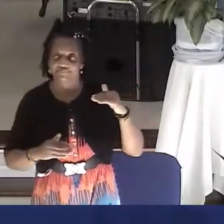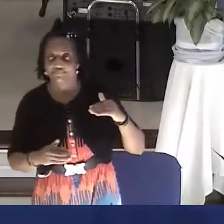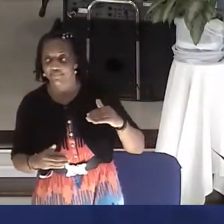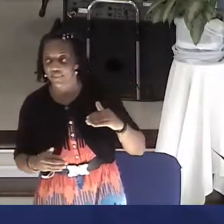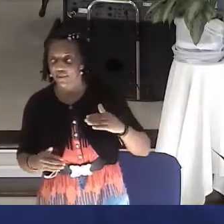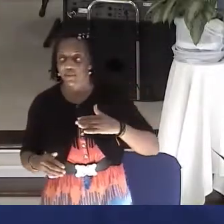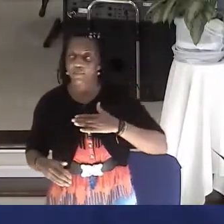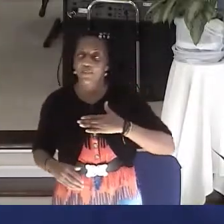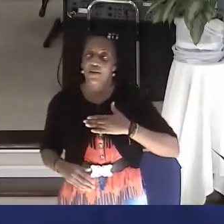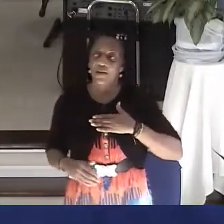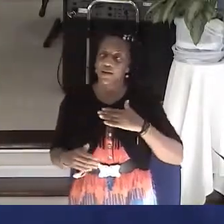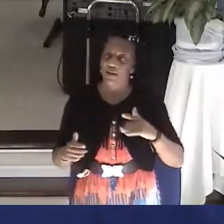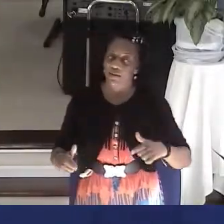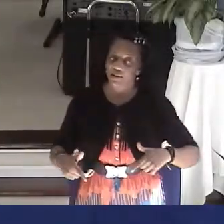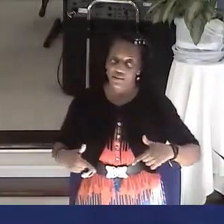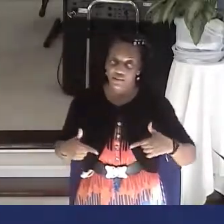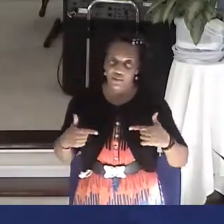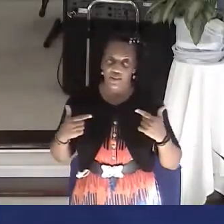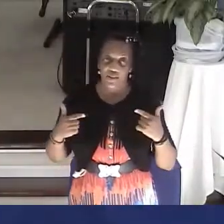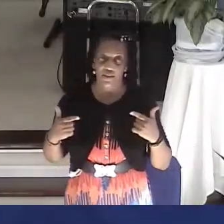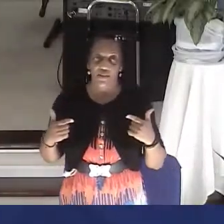My